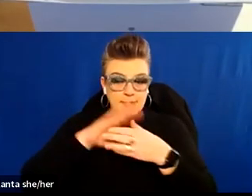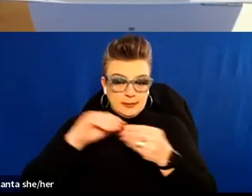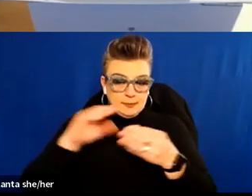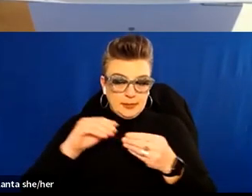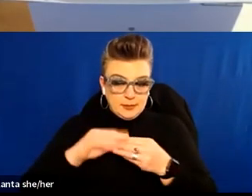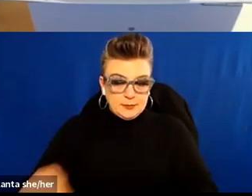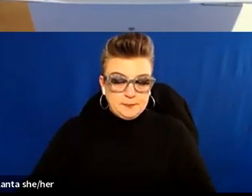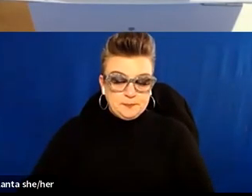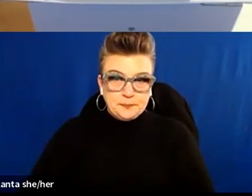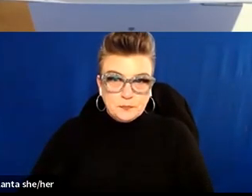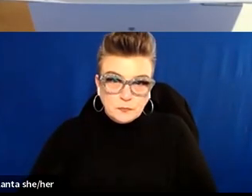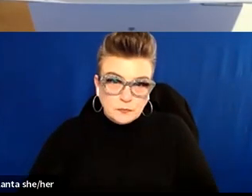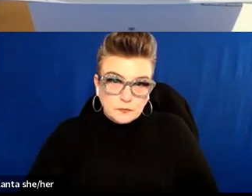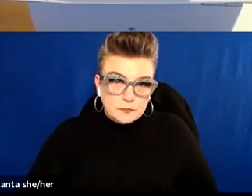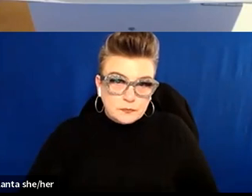idolaz